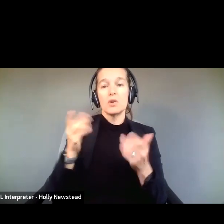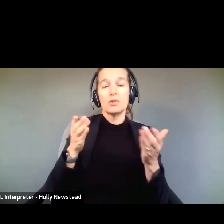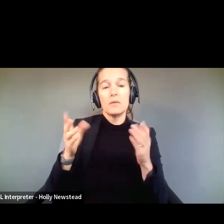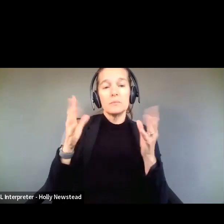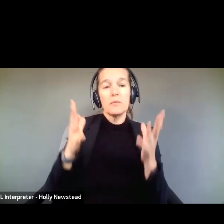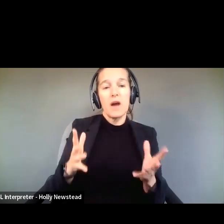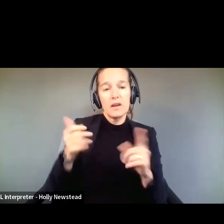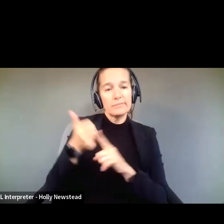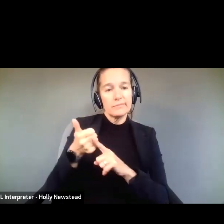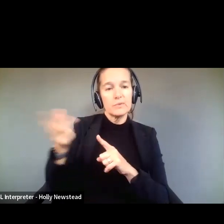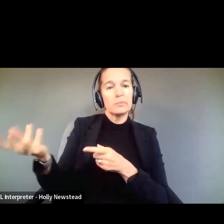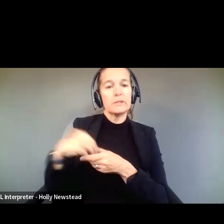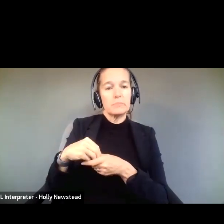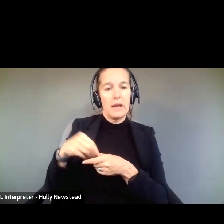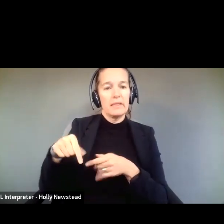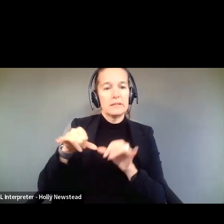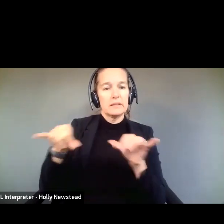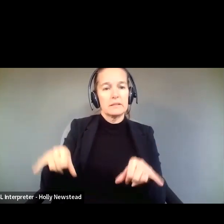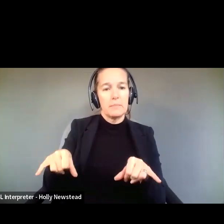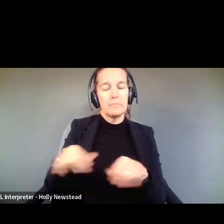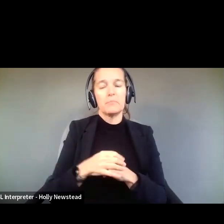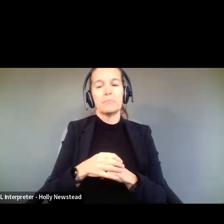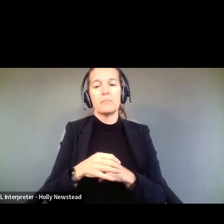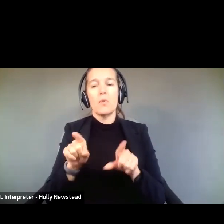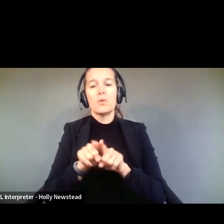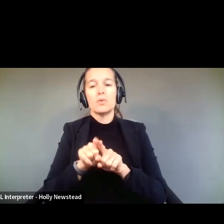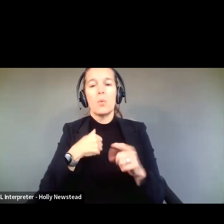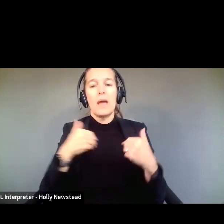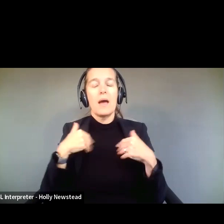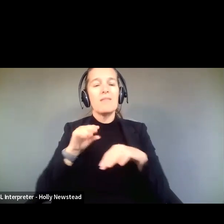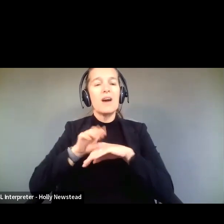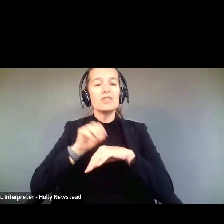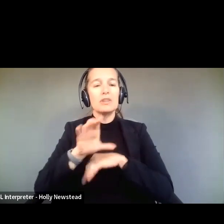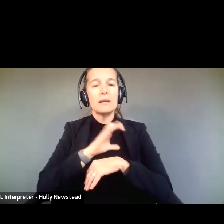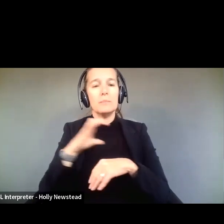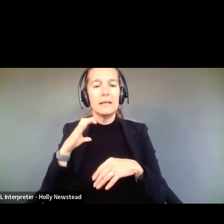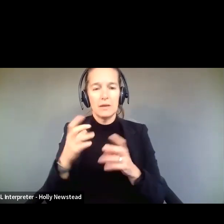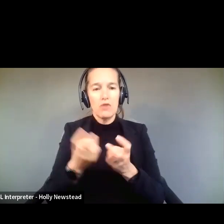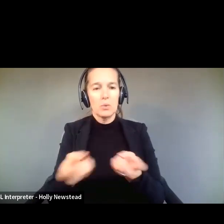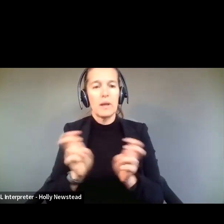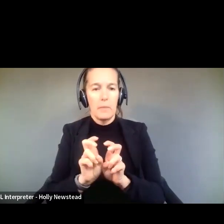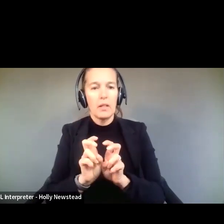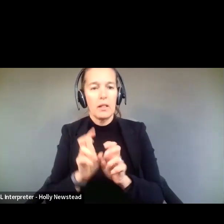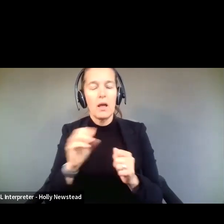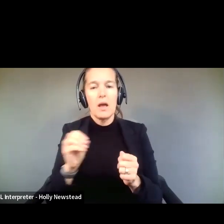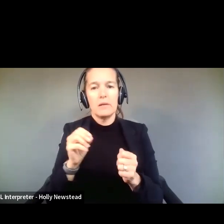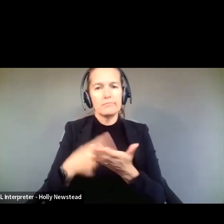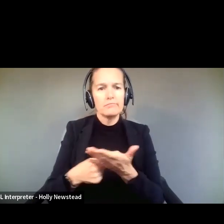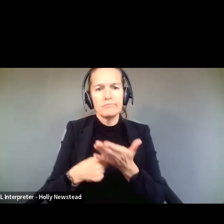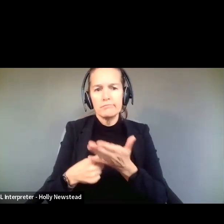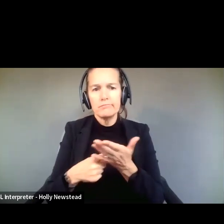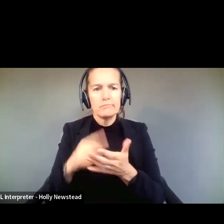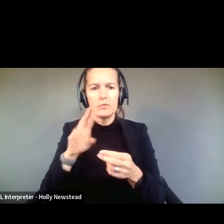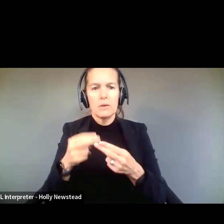providers to participate in the system. We also held an advisory committee roundtable that focused on identifying